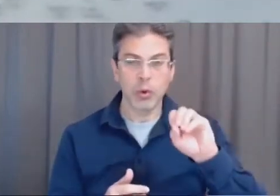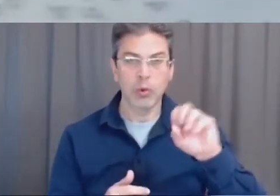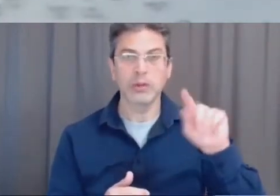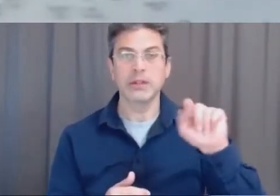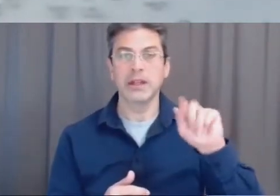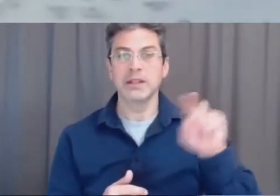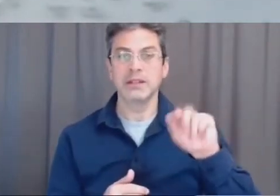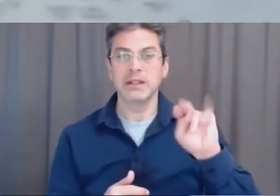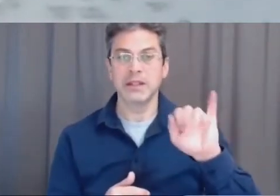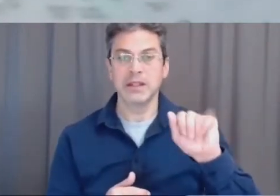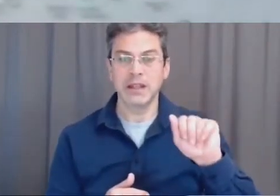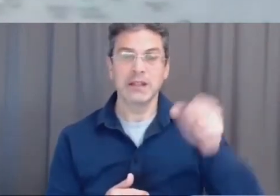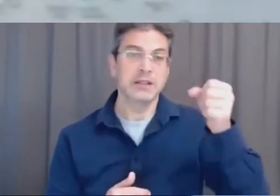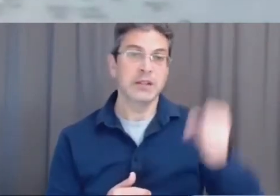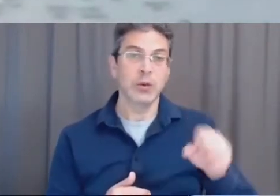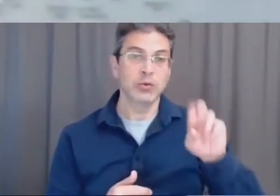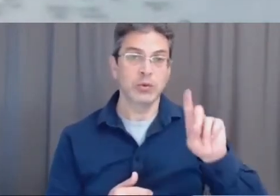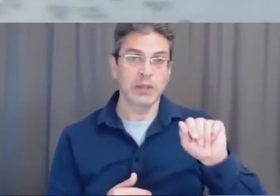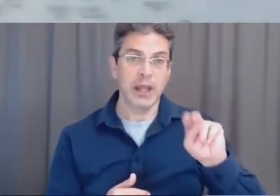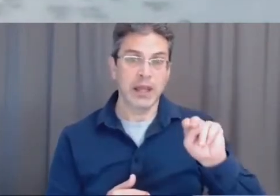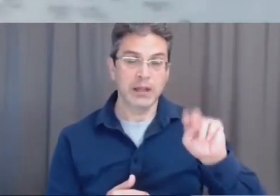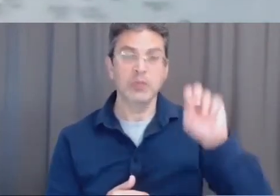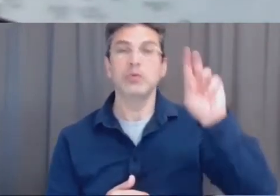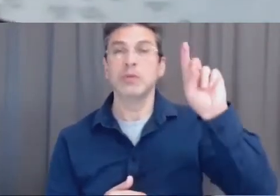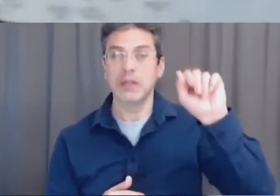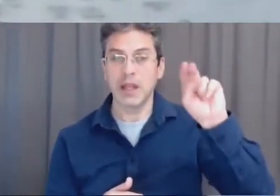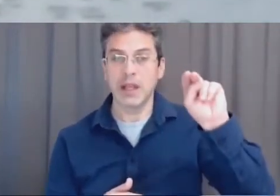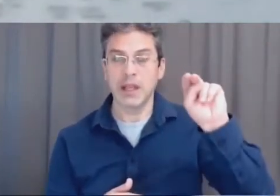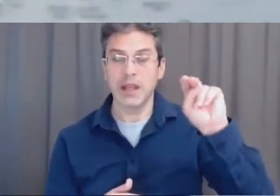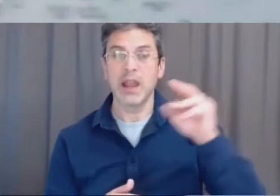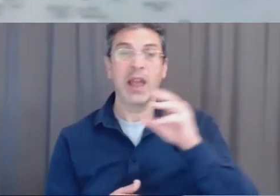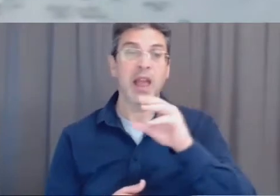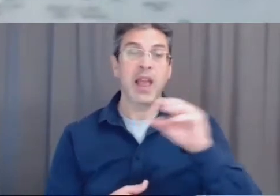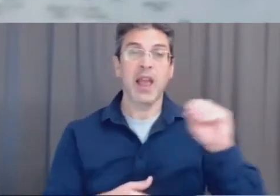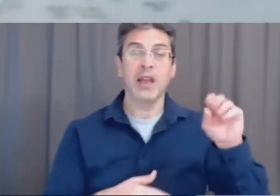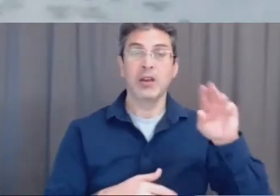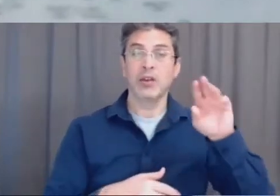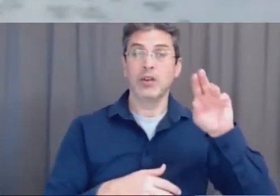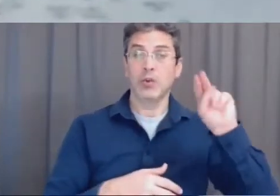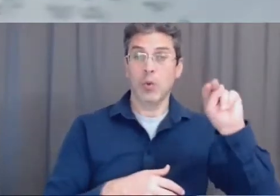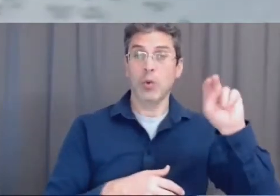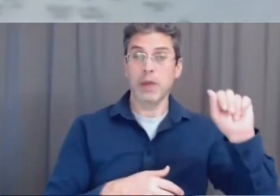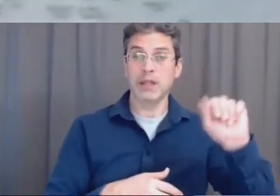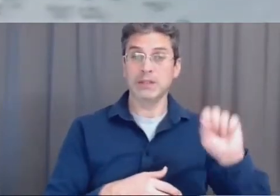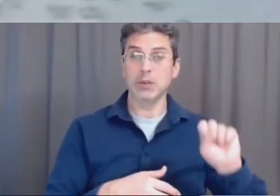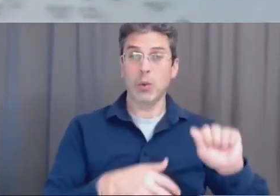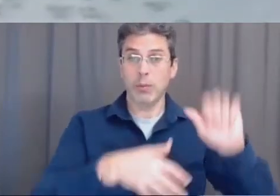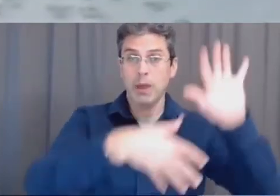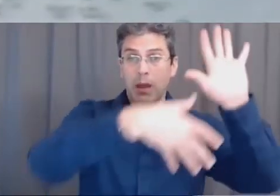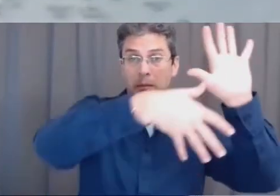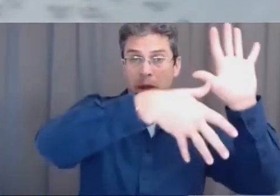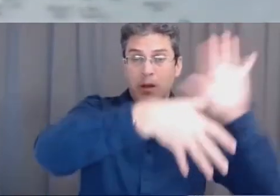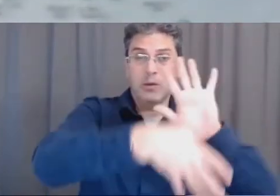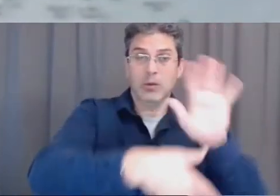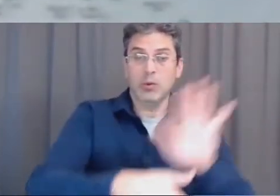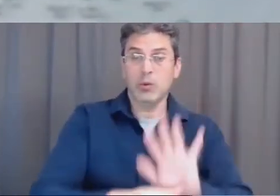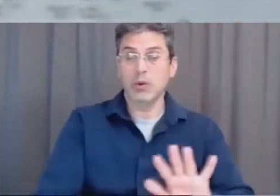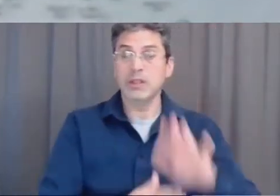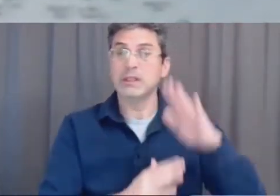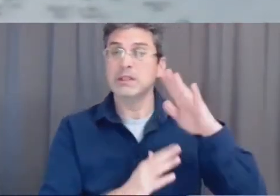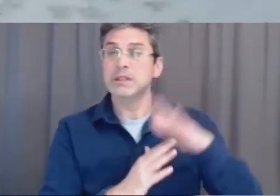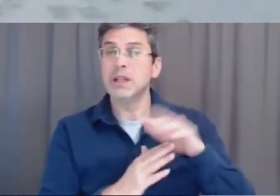South Sudan, and Sudan. And in the Americas, I guess, closer to us, closer to home, the top destination of